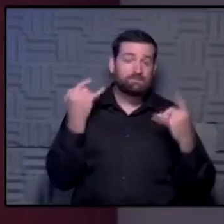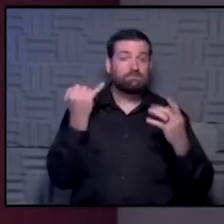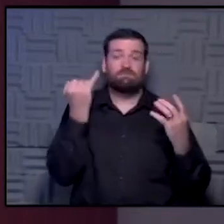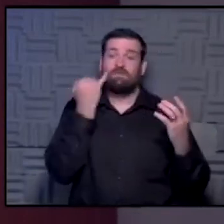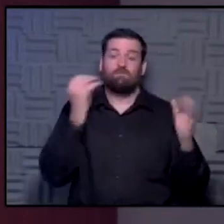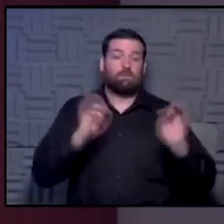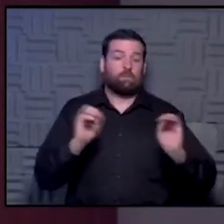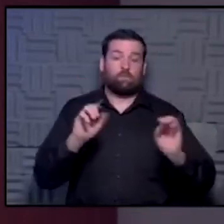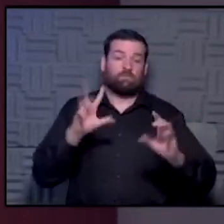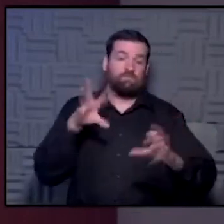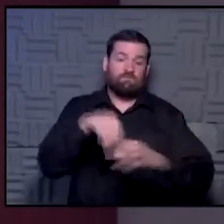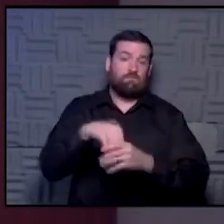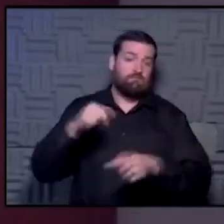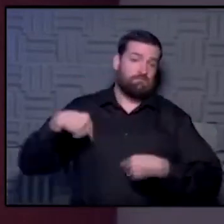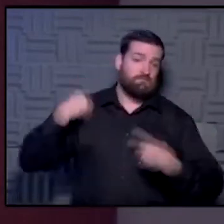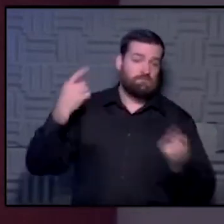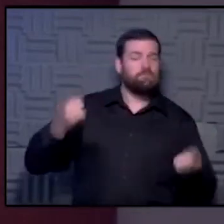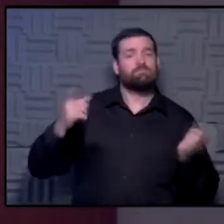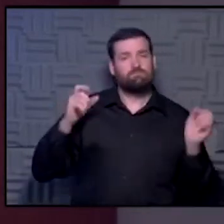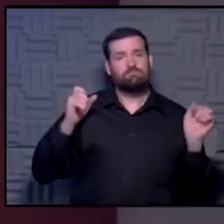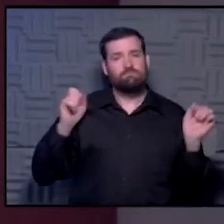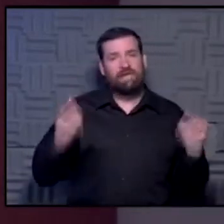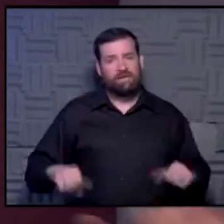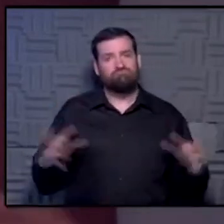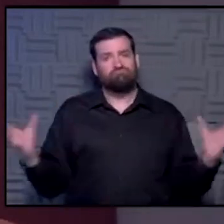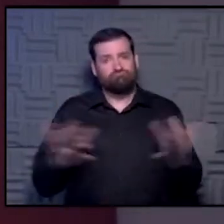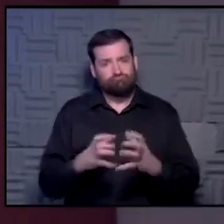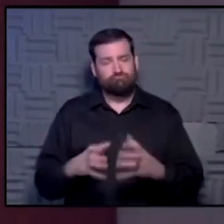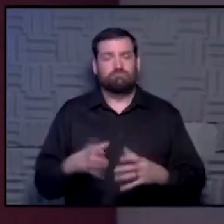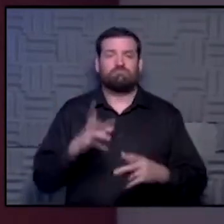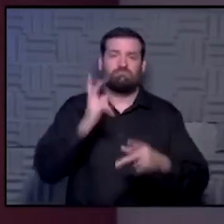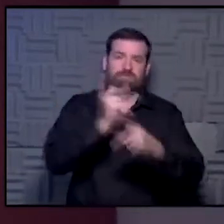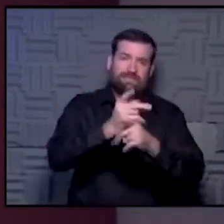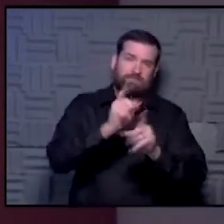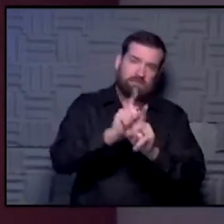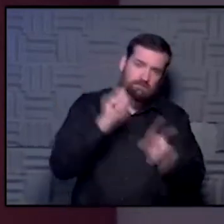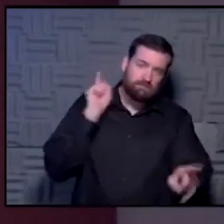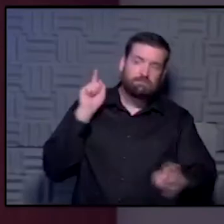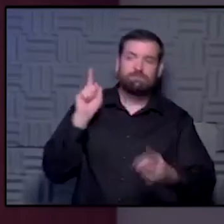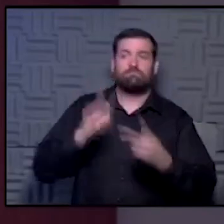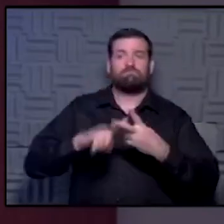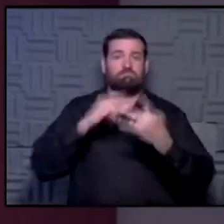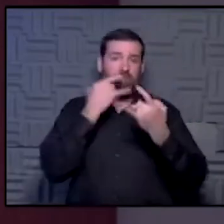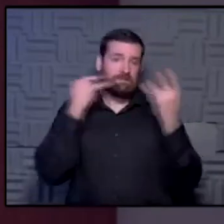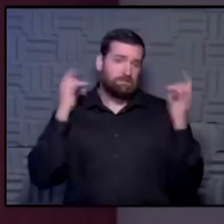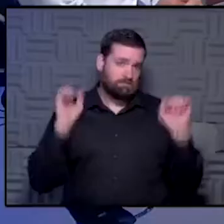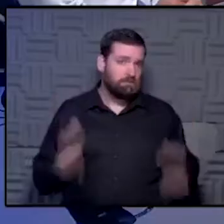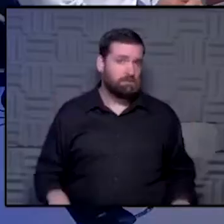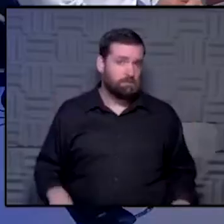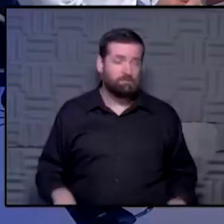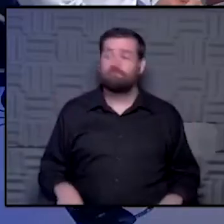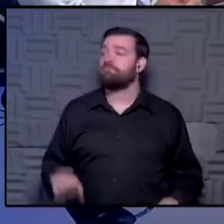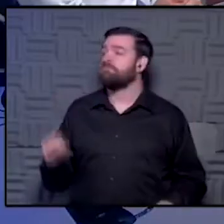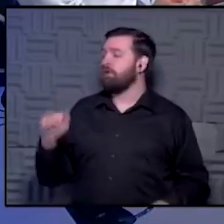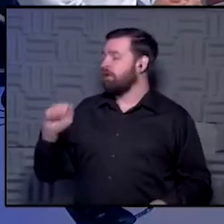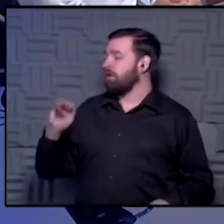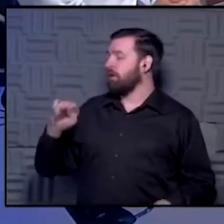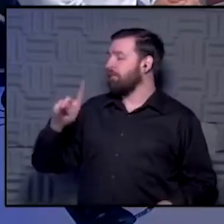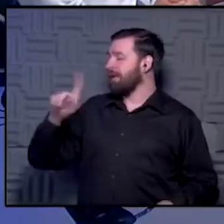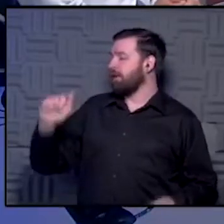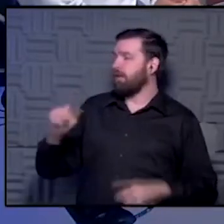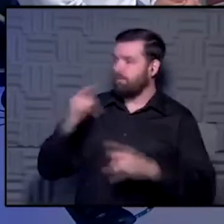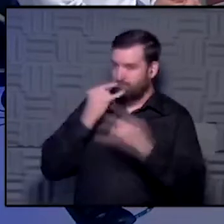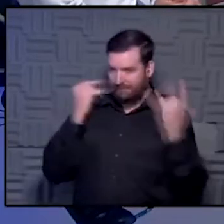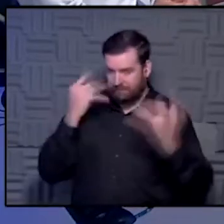of your bubble, I think that you can get together, maintain your distance, wear your masks whenever possible. Okay, so Amanda Gartner says